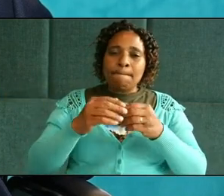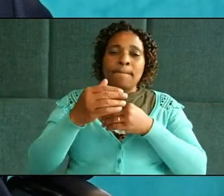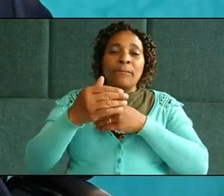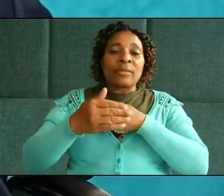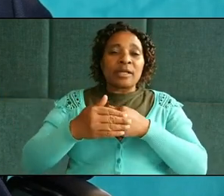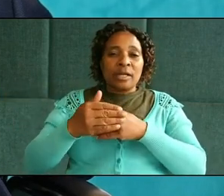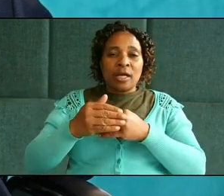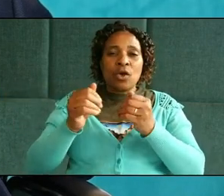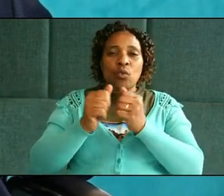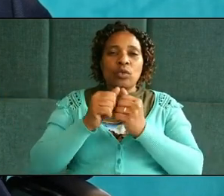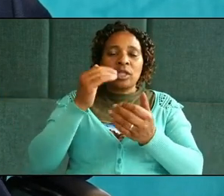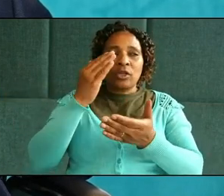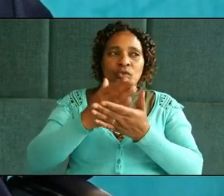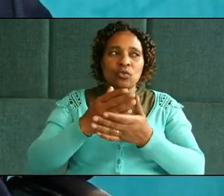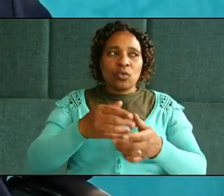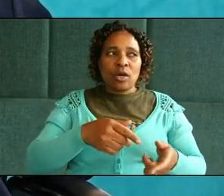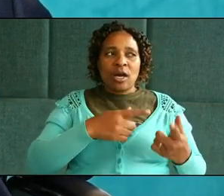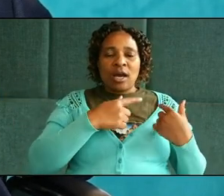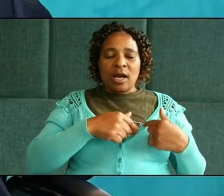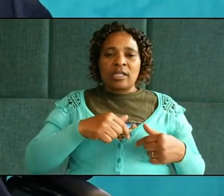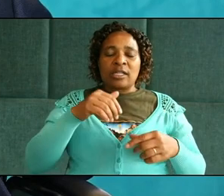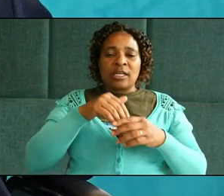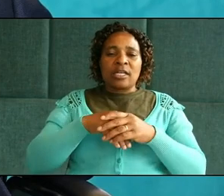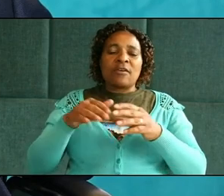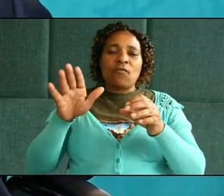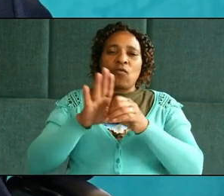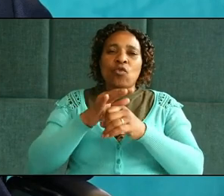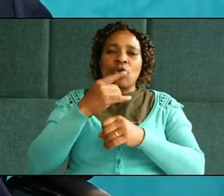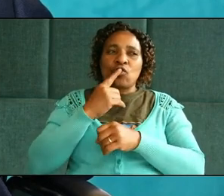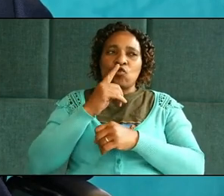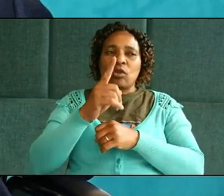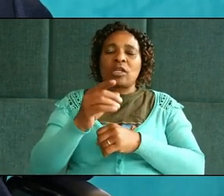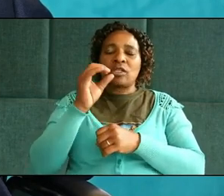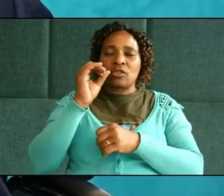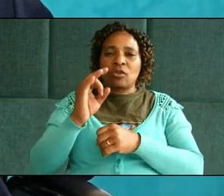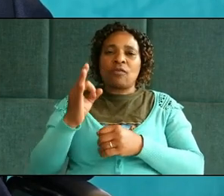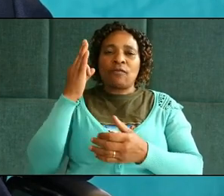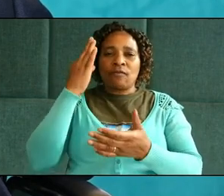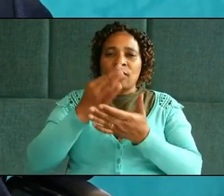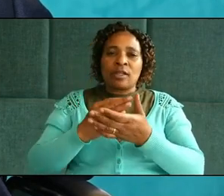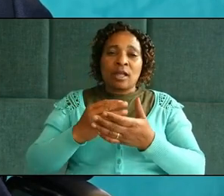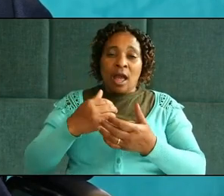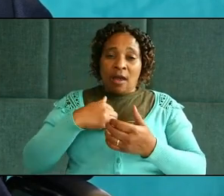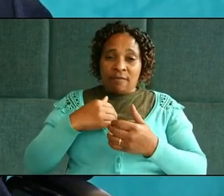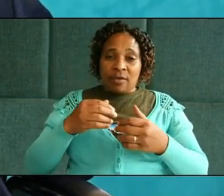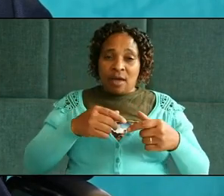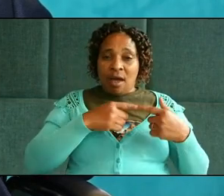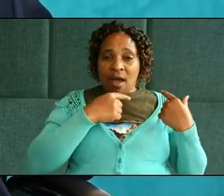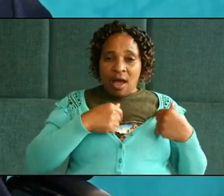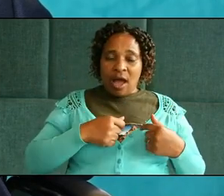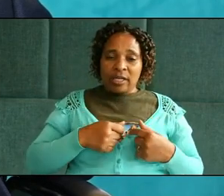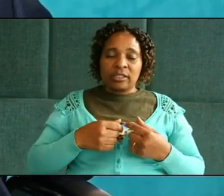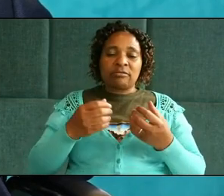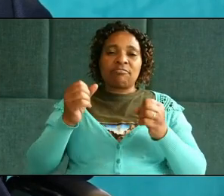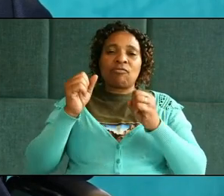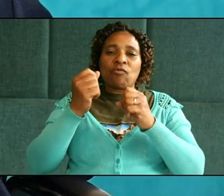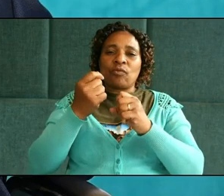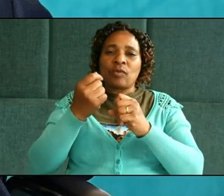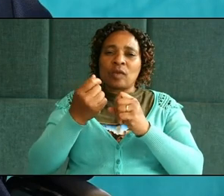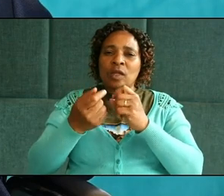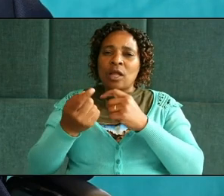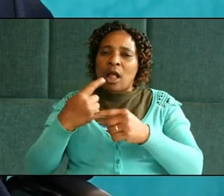Let us draw near with a true heart in full assurance of faith, having our hearts sprinkled from an